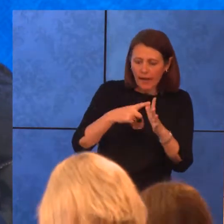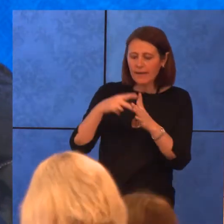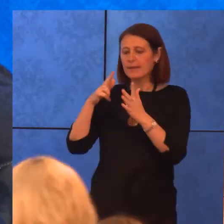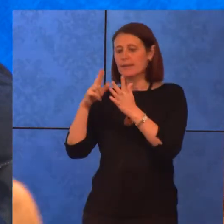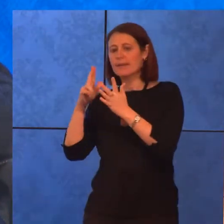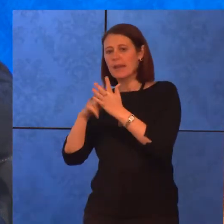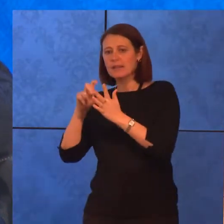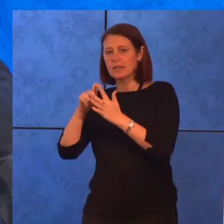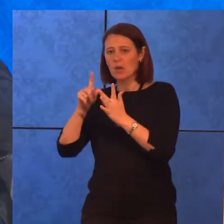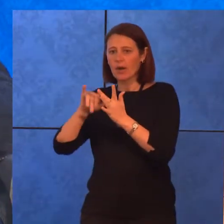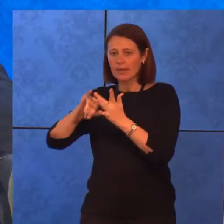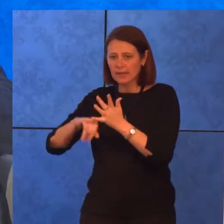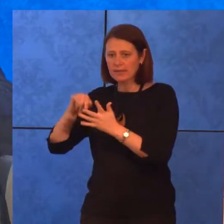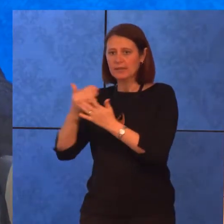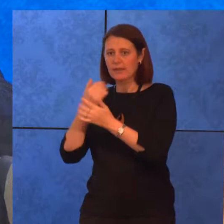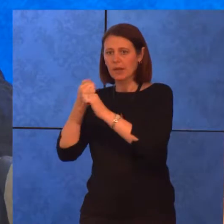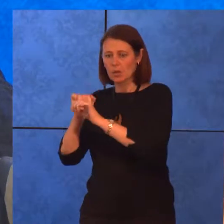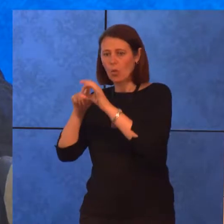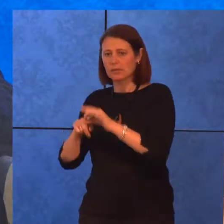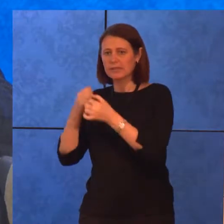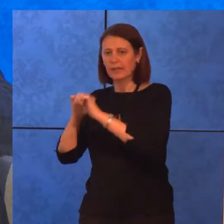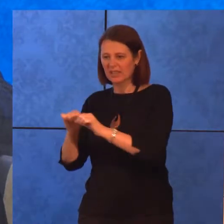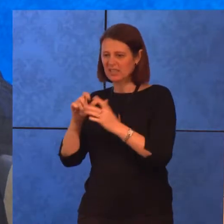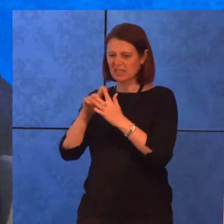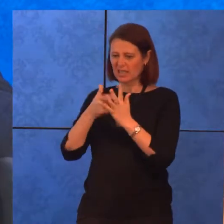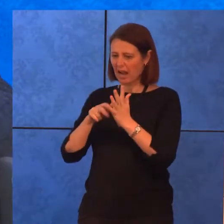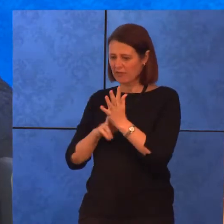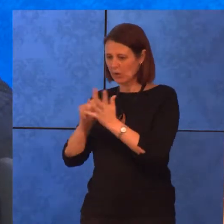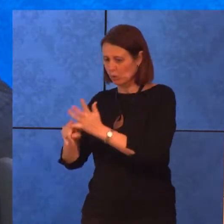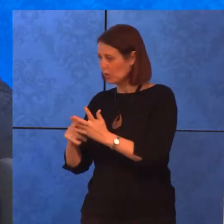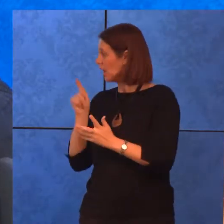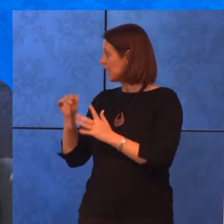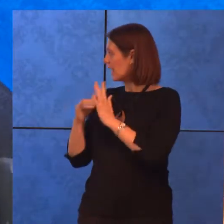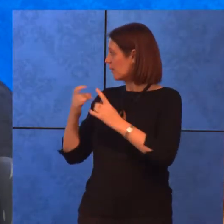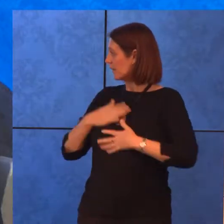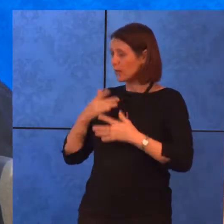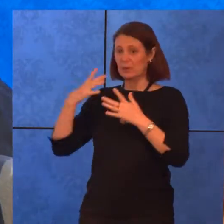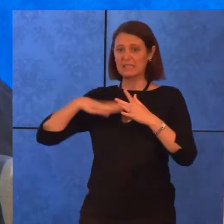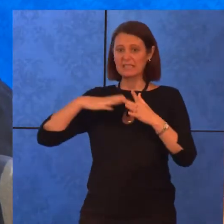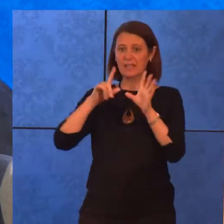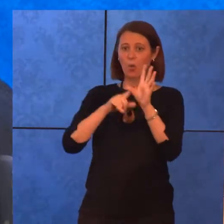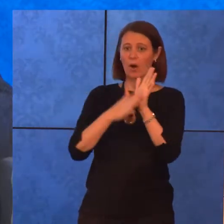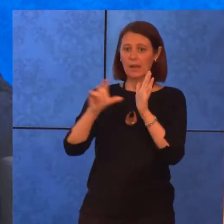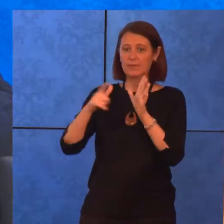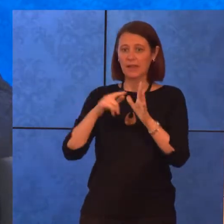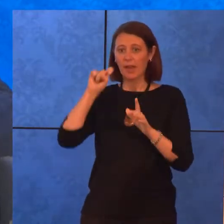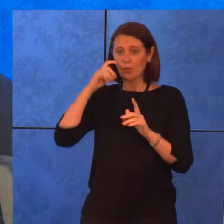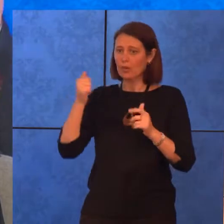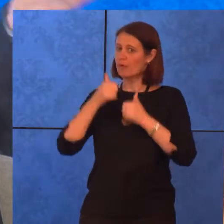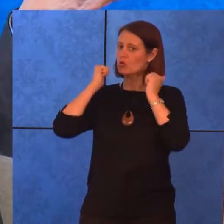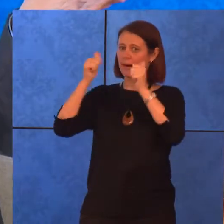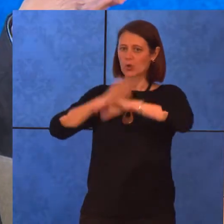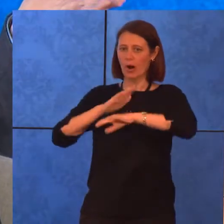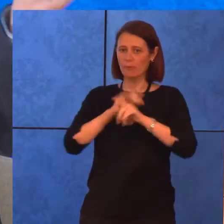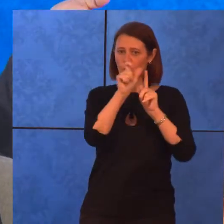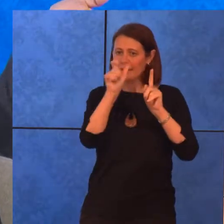Quality and Safeguards Commission, the DARU, myself. Now all we need is the YMCA and we'll have a good time. Vicki,